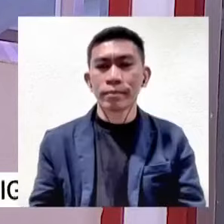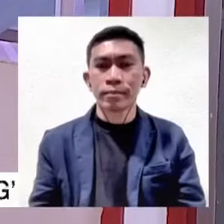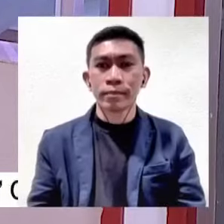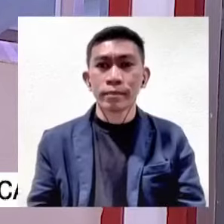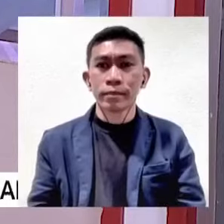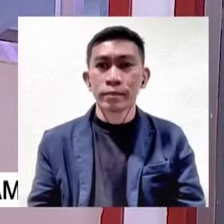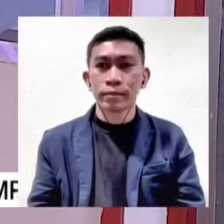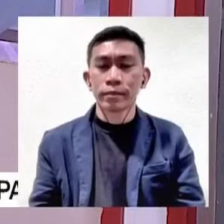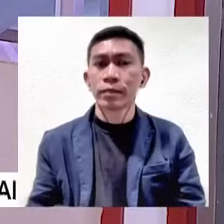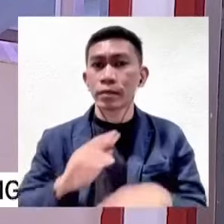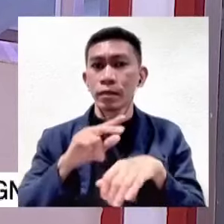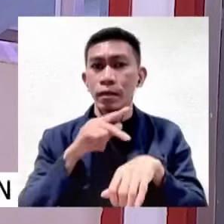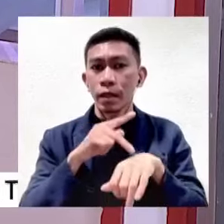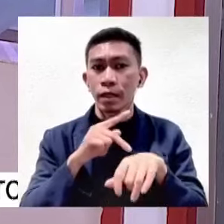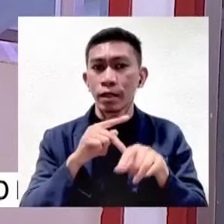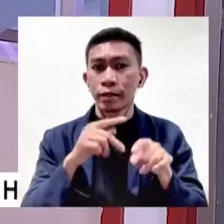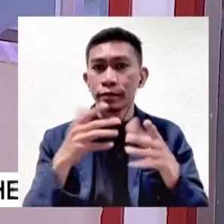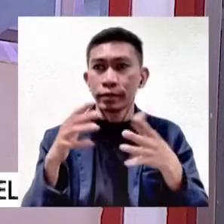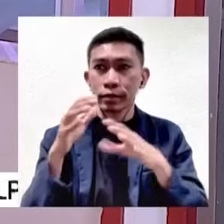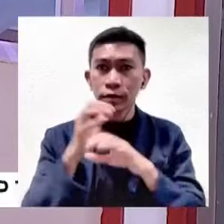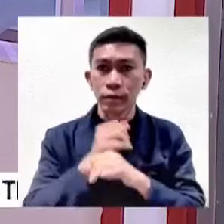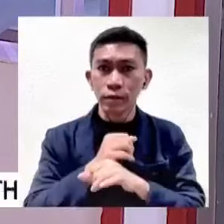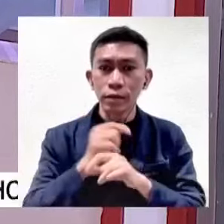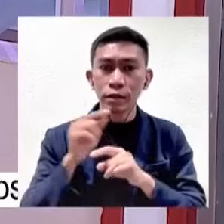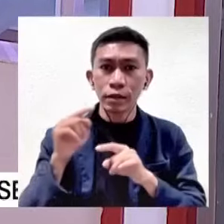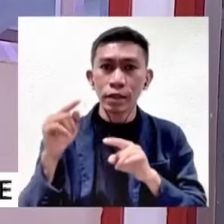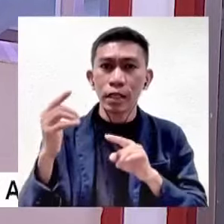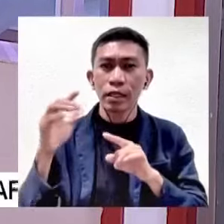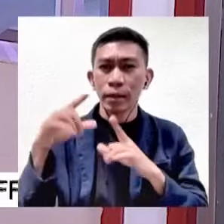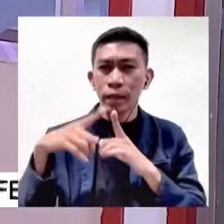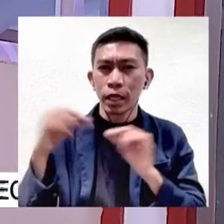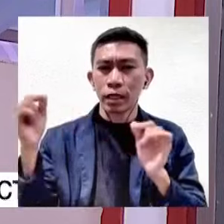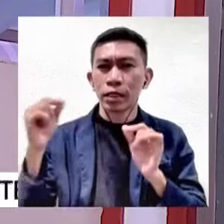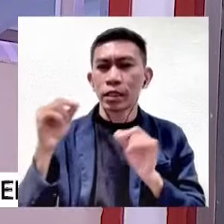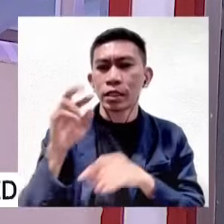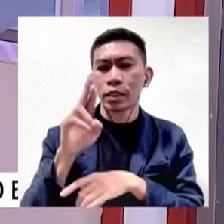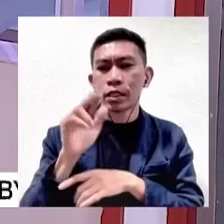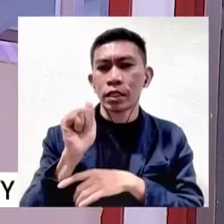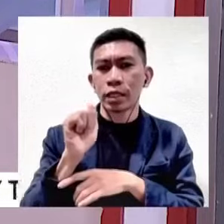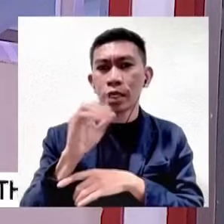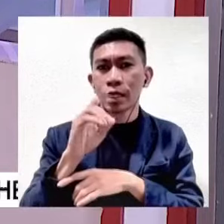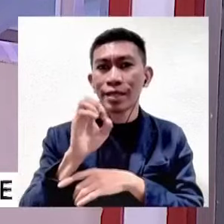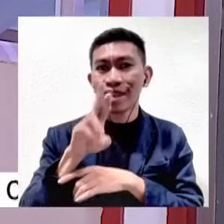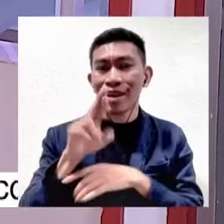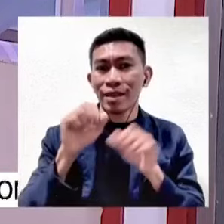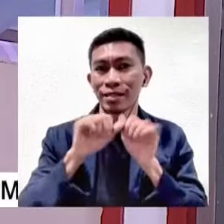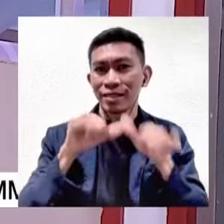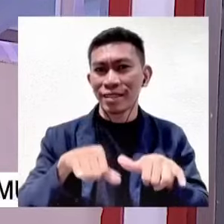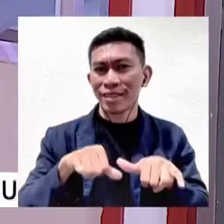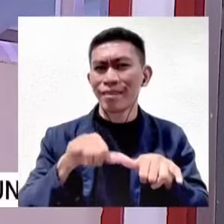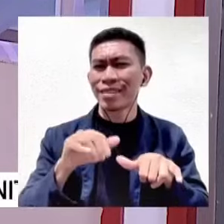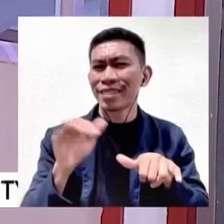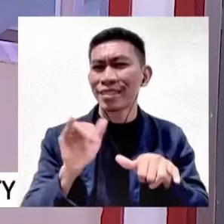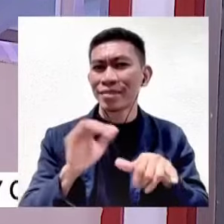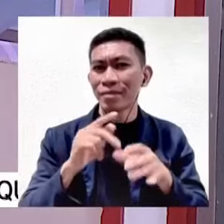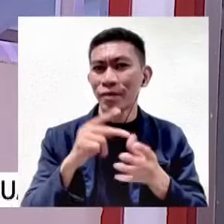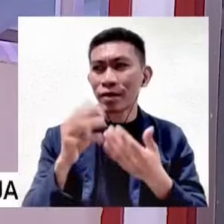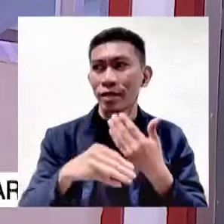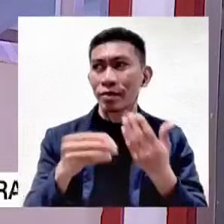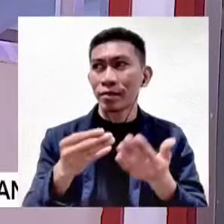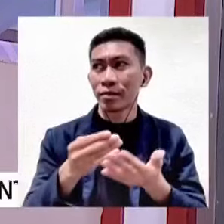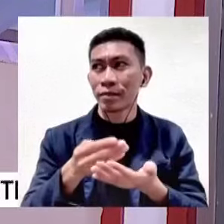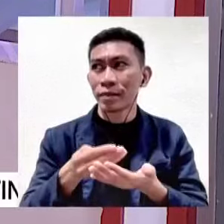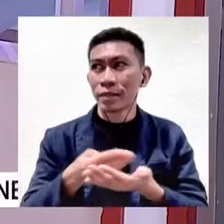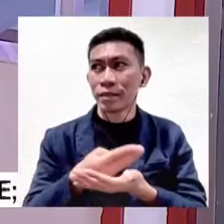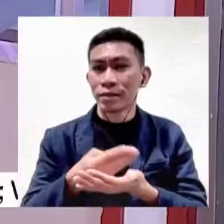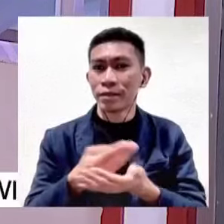Japan-built radar system as part of the military's modernization program. Our very own Bianca Davano joins us with details. Bianca, what more can you